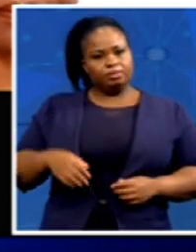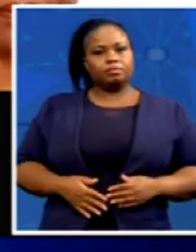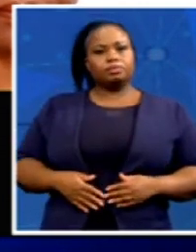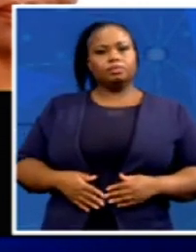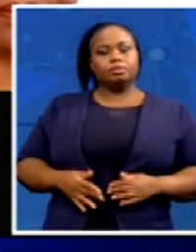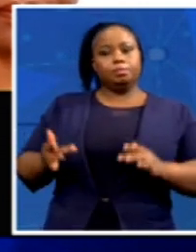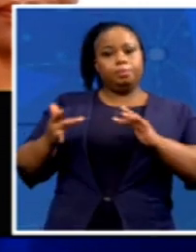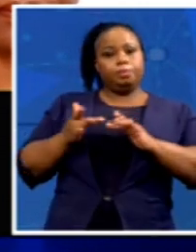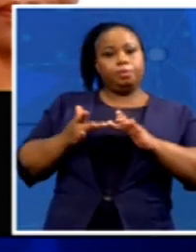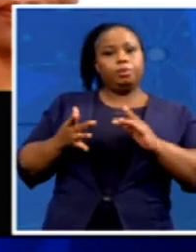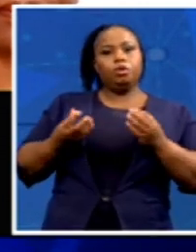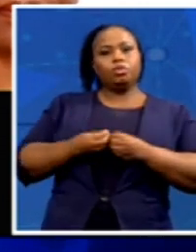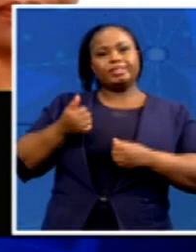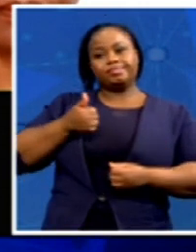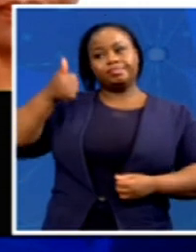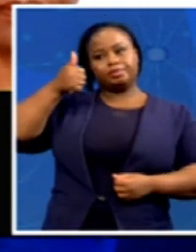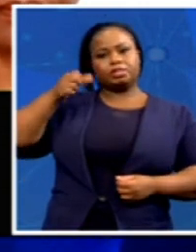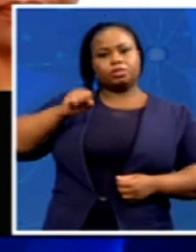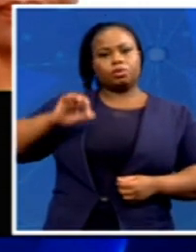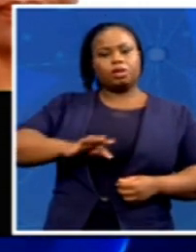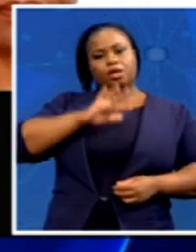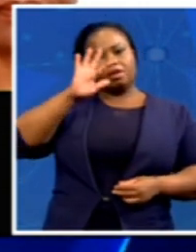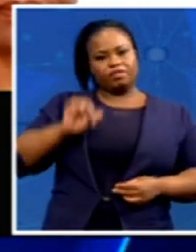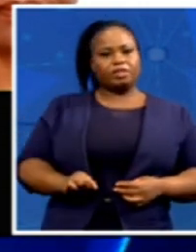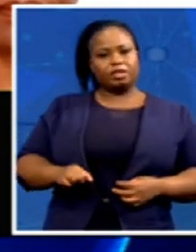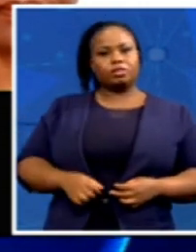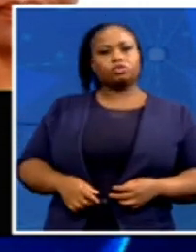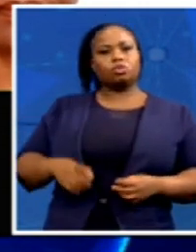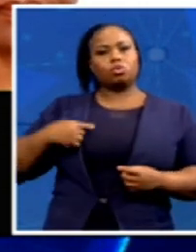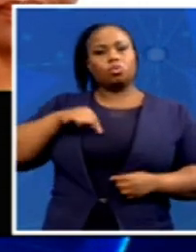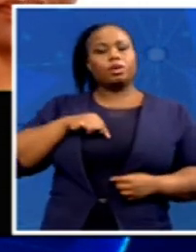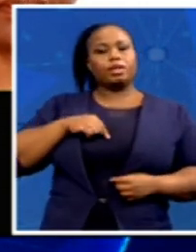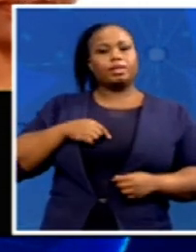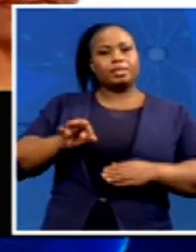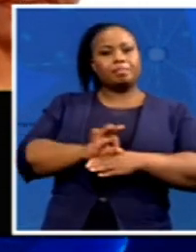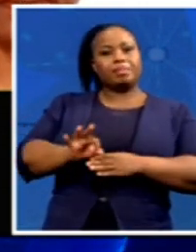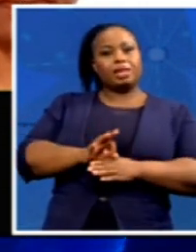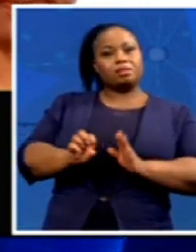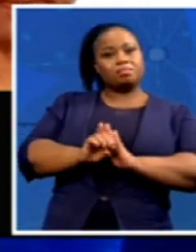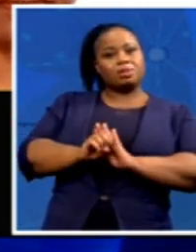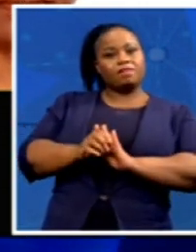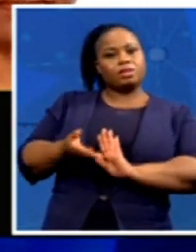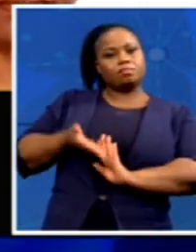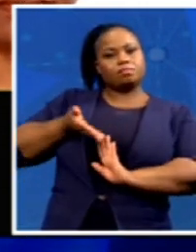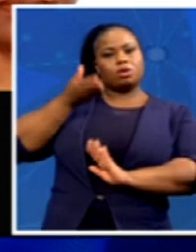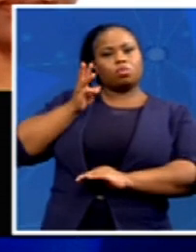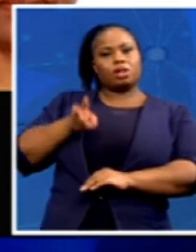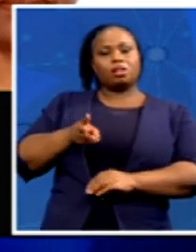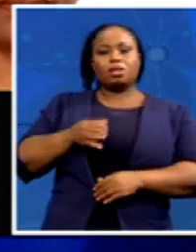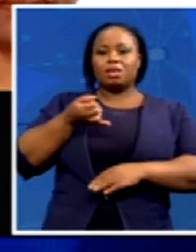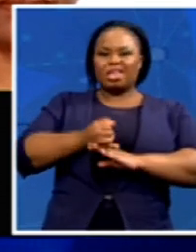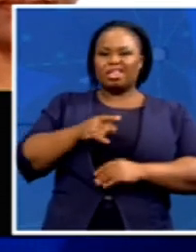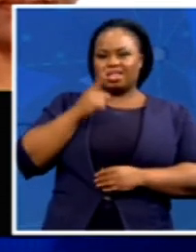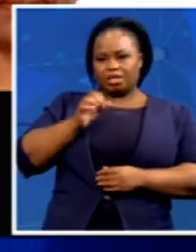South Africa. We plan to have a briefing with them early next week to understand more so that we know exactly what is